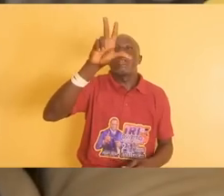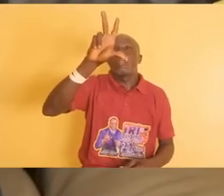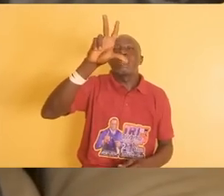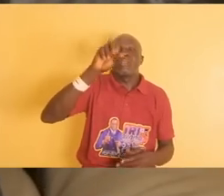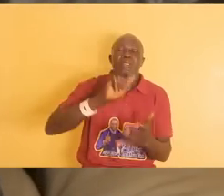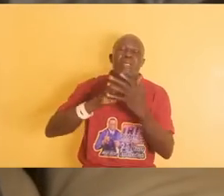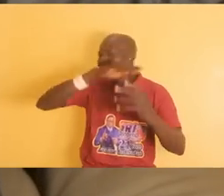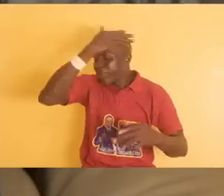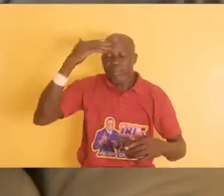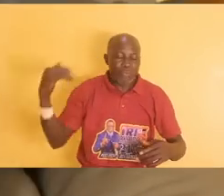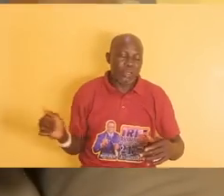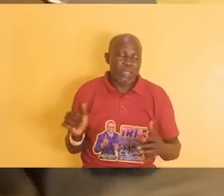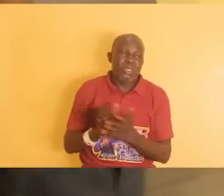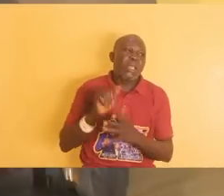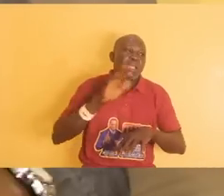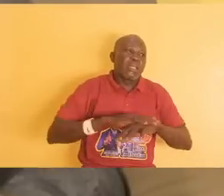I'll be anointed on my head.